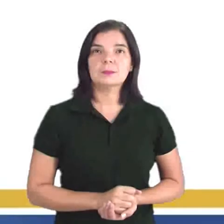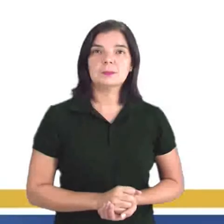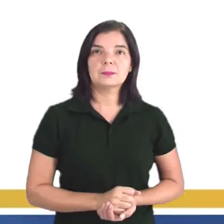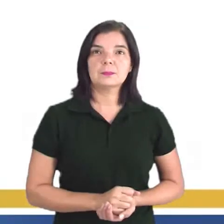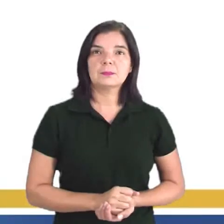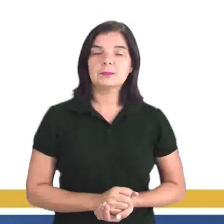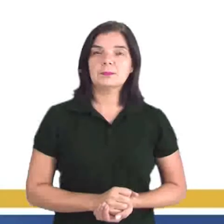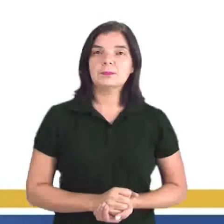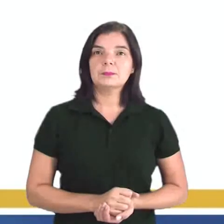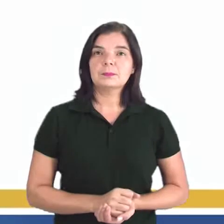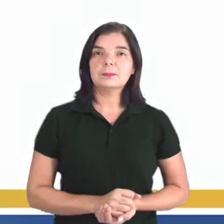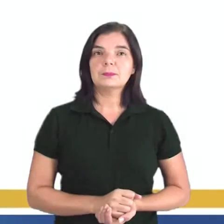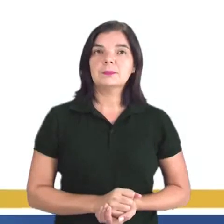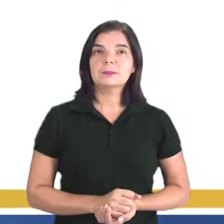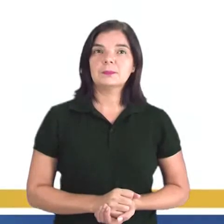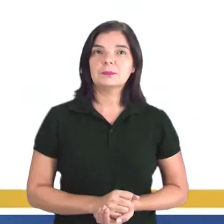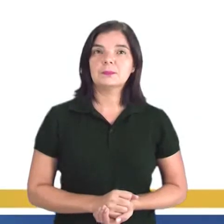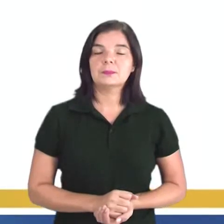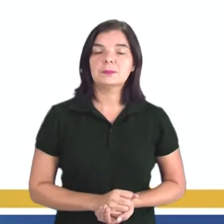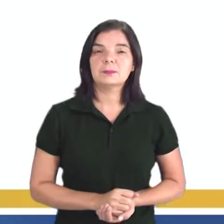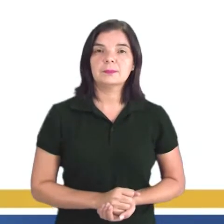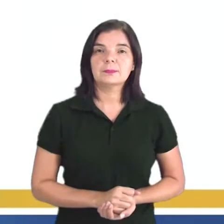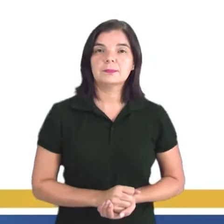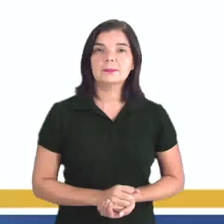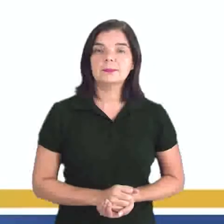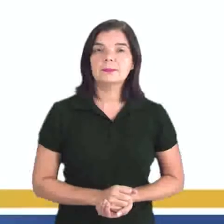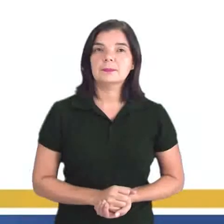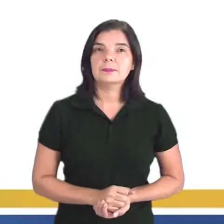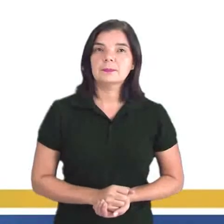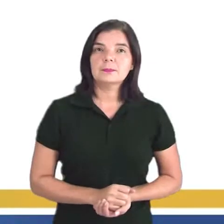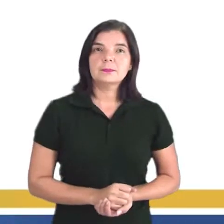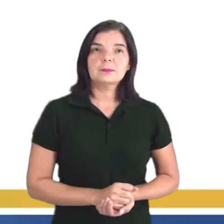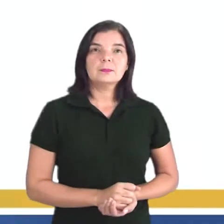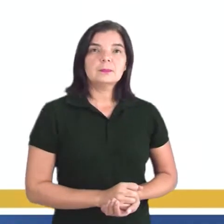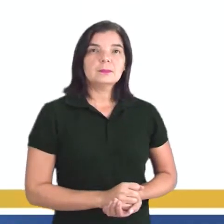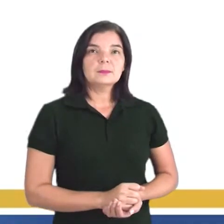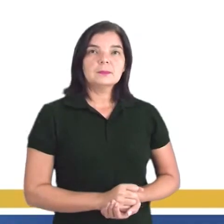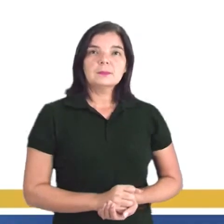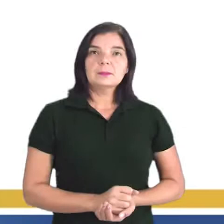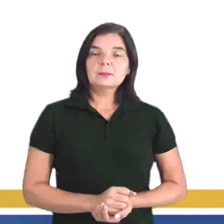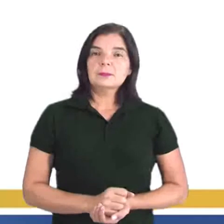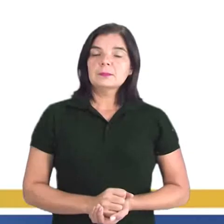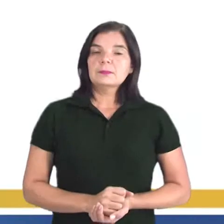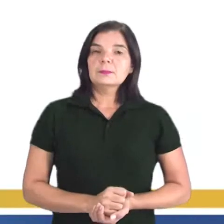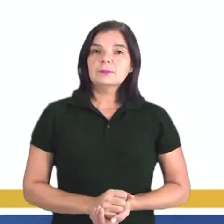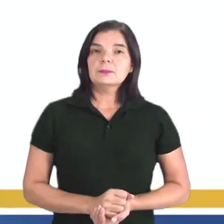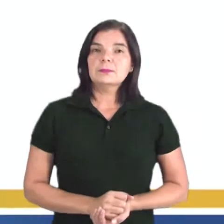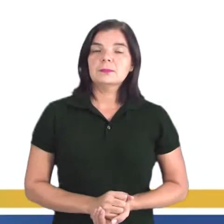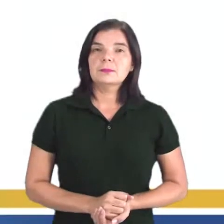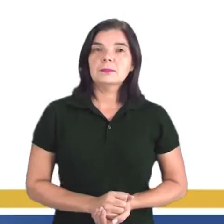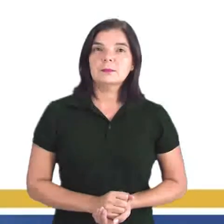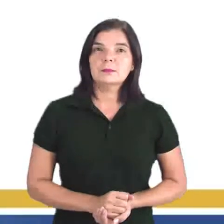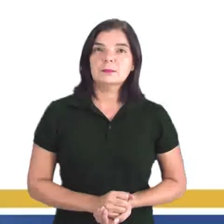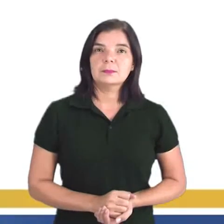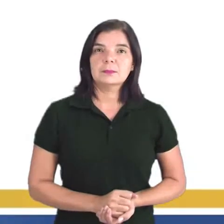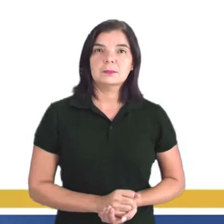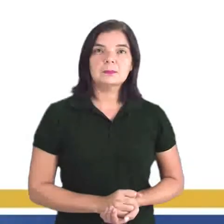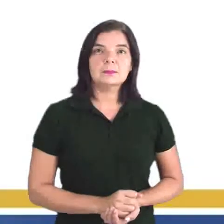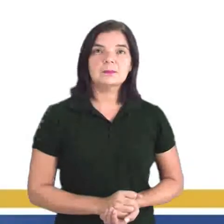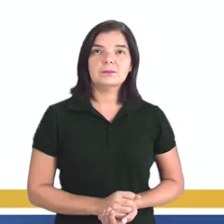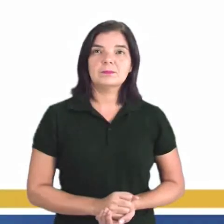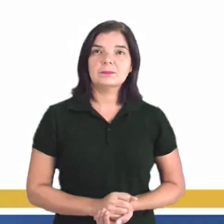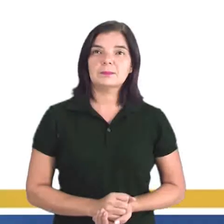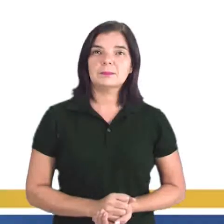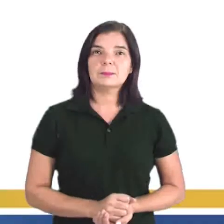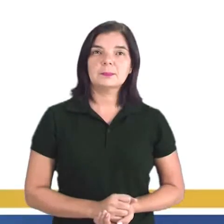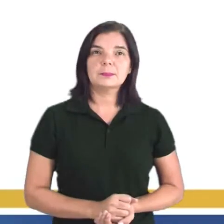Coronaviruses are a large family of viruses that cause respiratory infections. These can range from